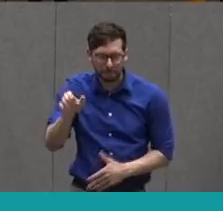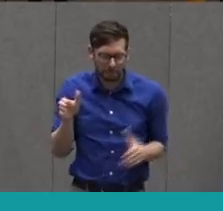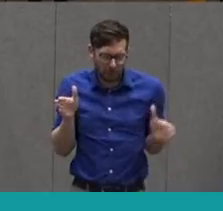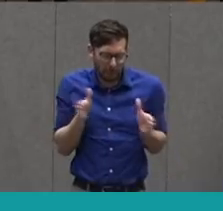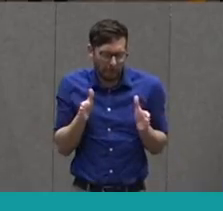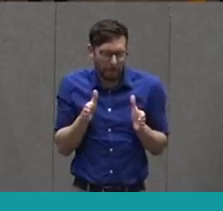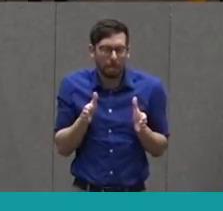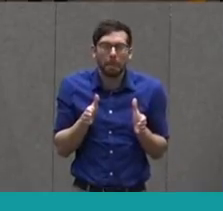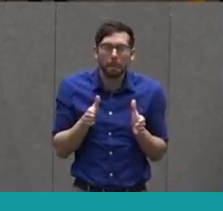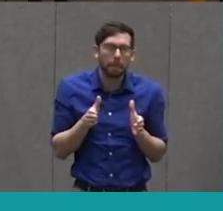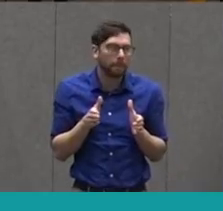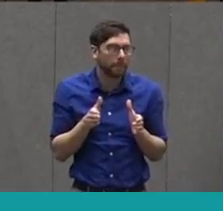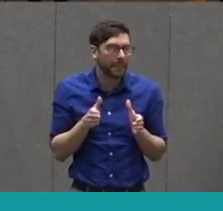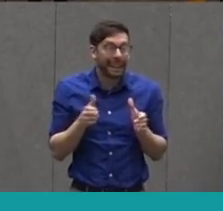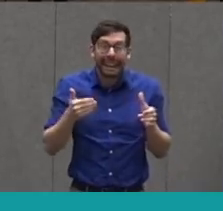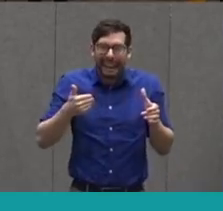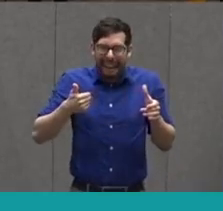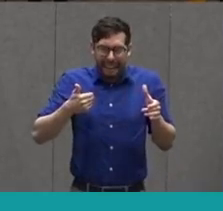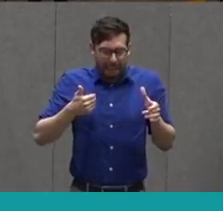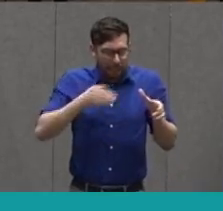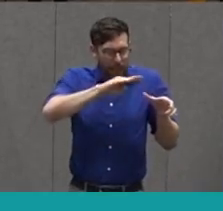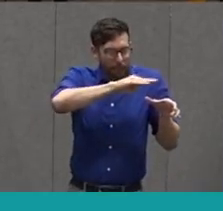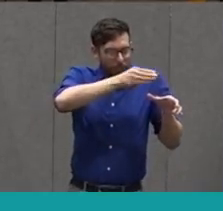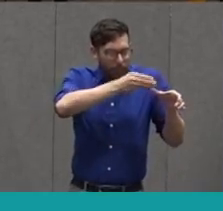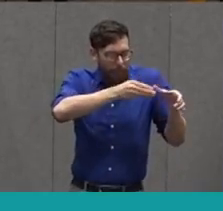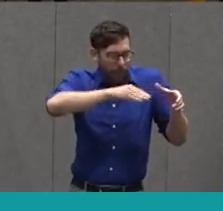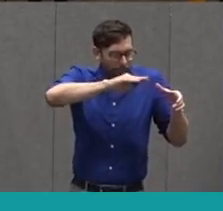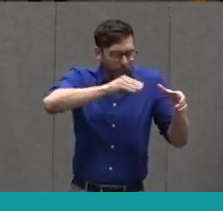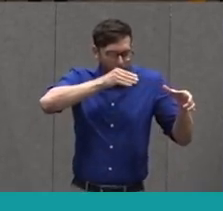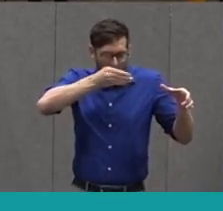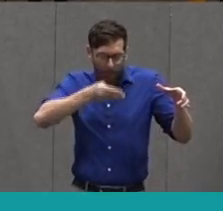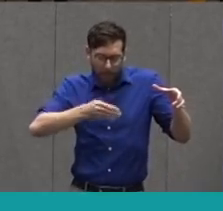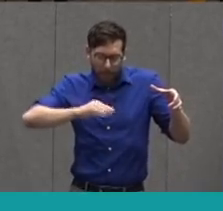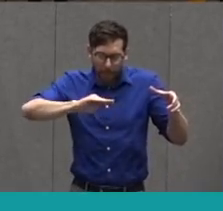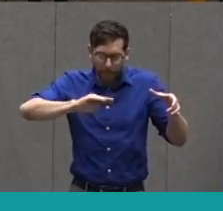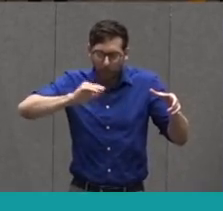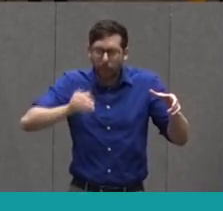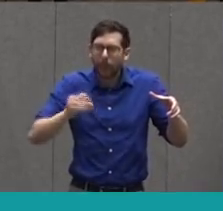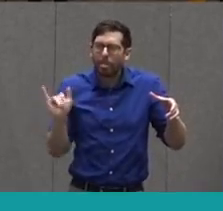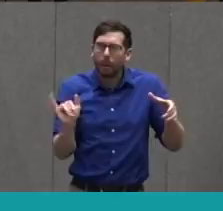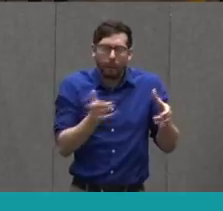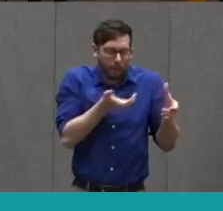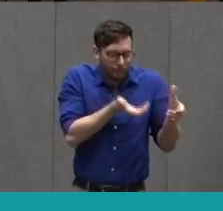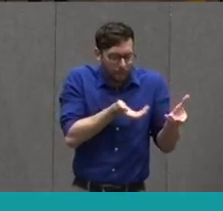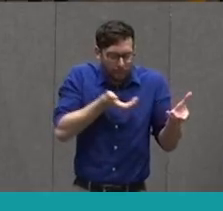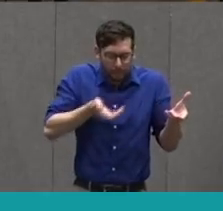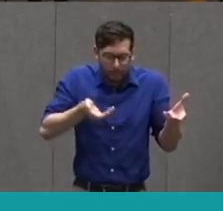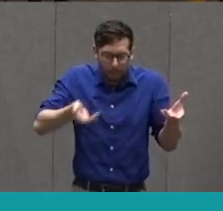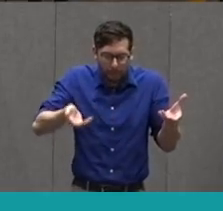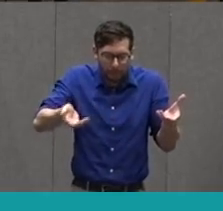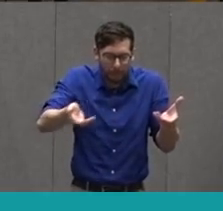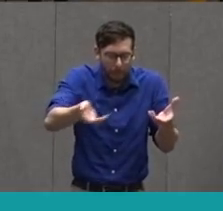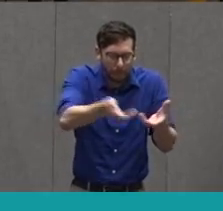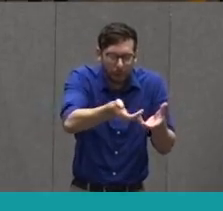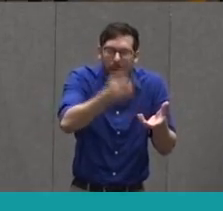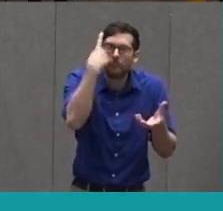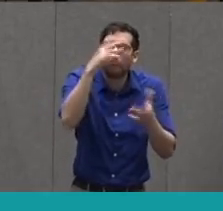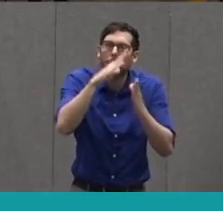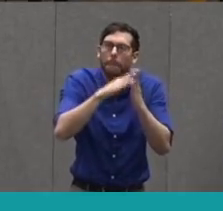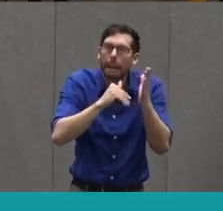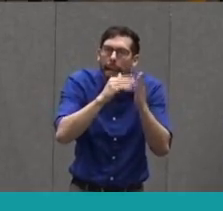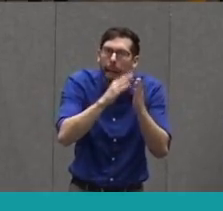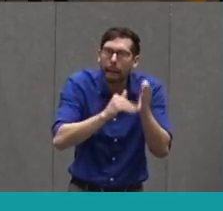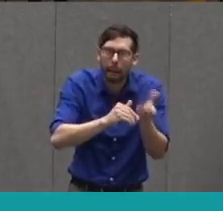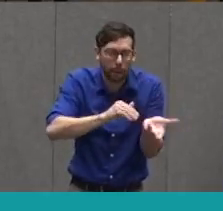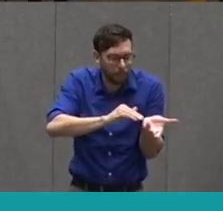it has grooves here where you could keep your paint. It's circular, easier to hold than if it was in